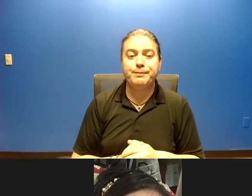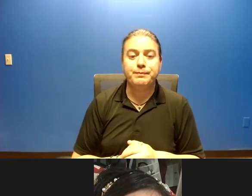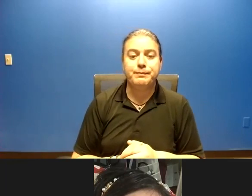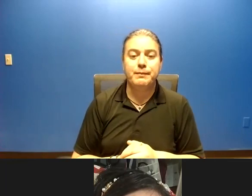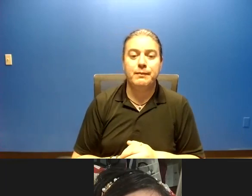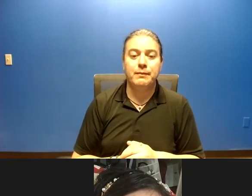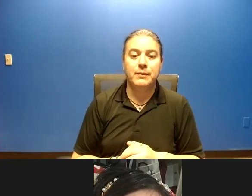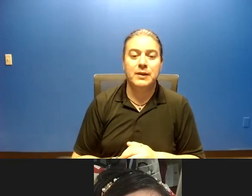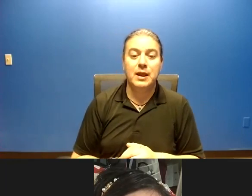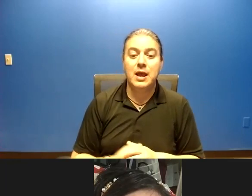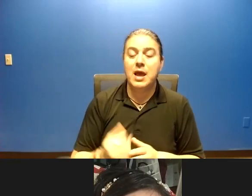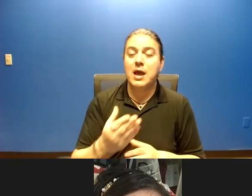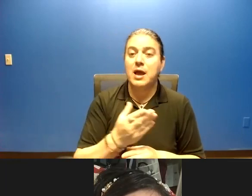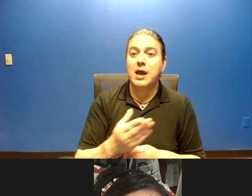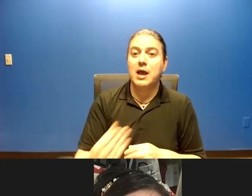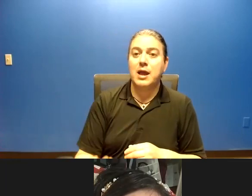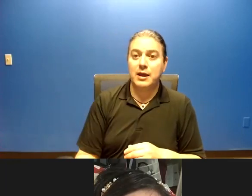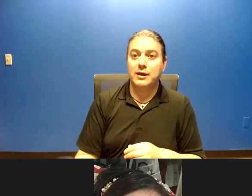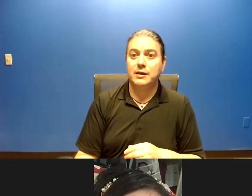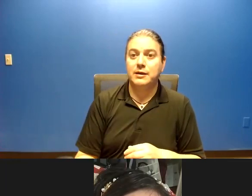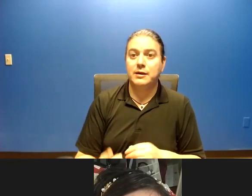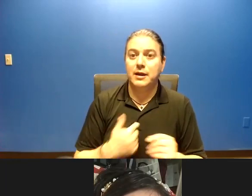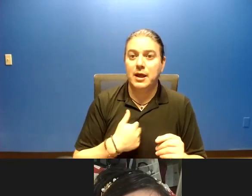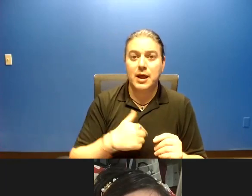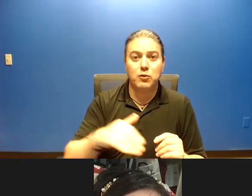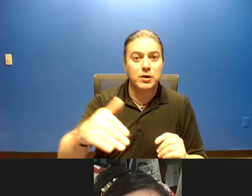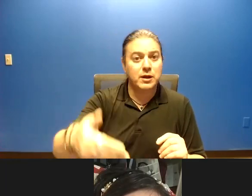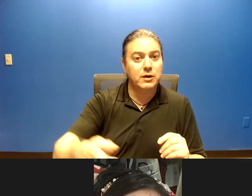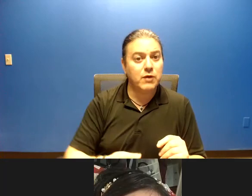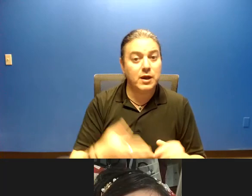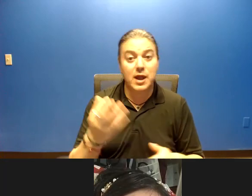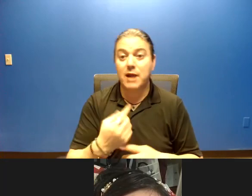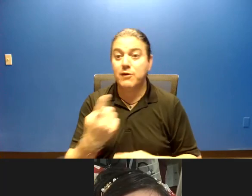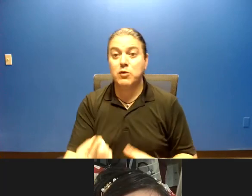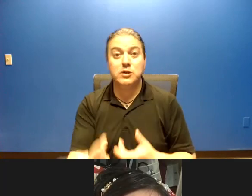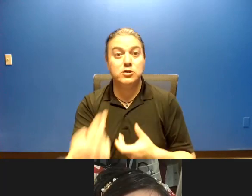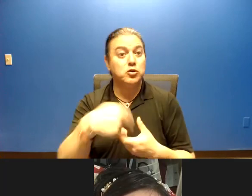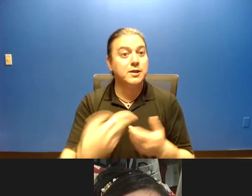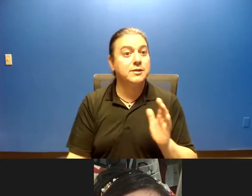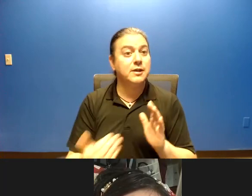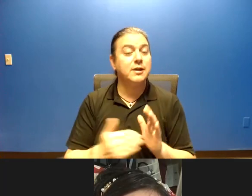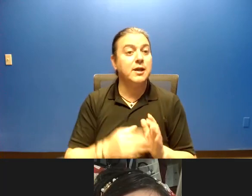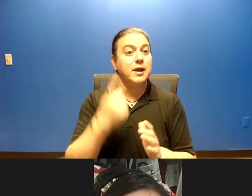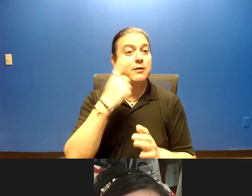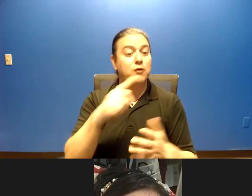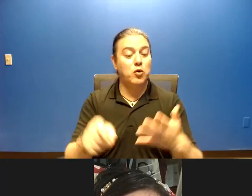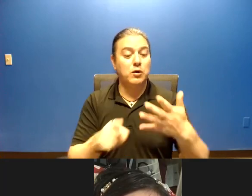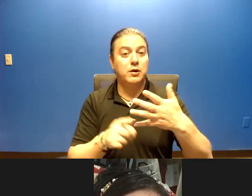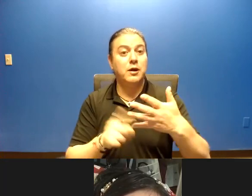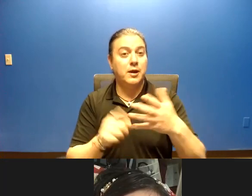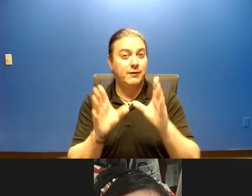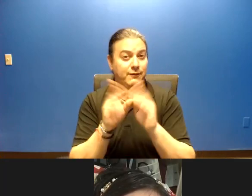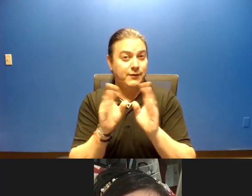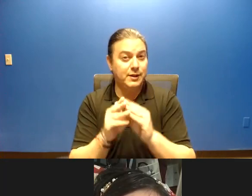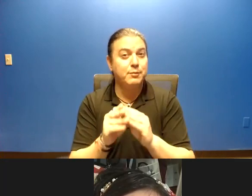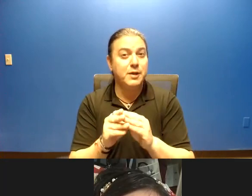And let me just extend the invitation for everybody to join us again for session 5. Our